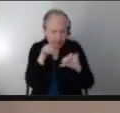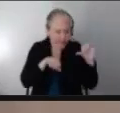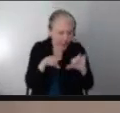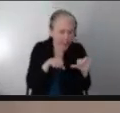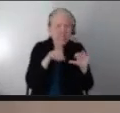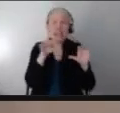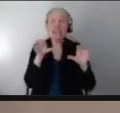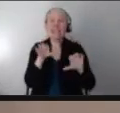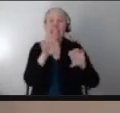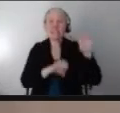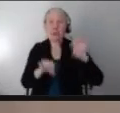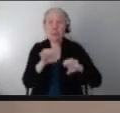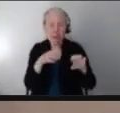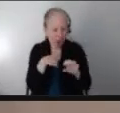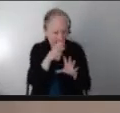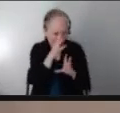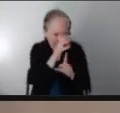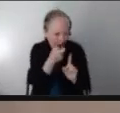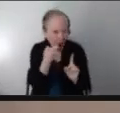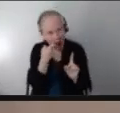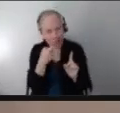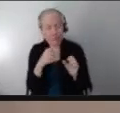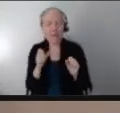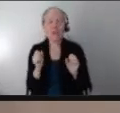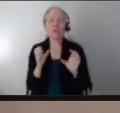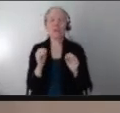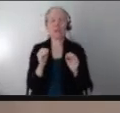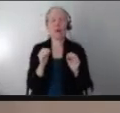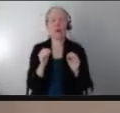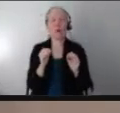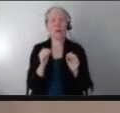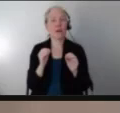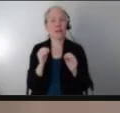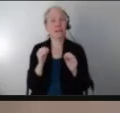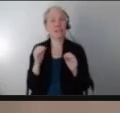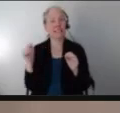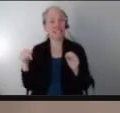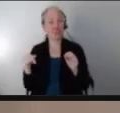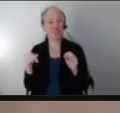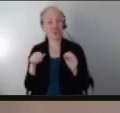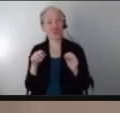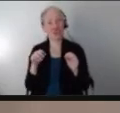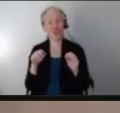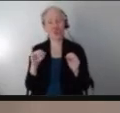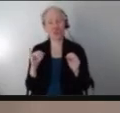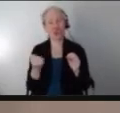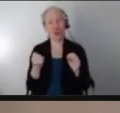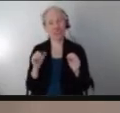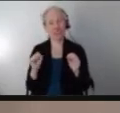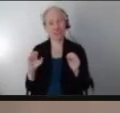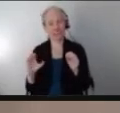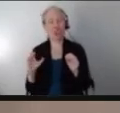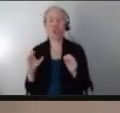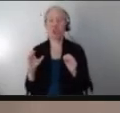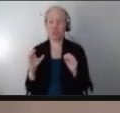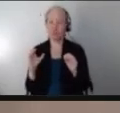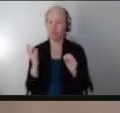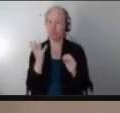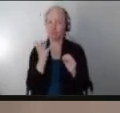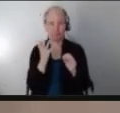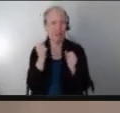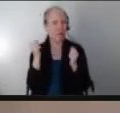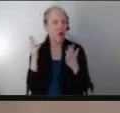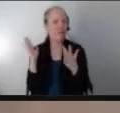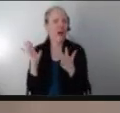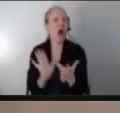really hooked. And so doing outreach, we here at NASA's Johnson Space Center have many outreach activities across the